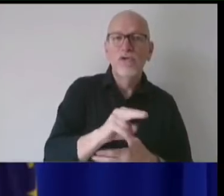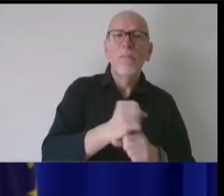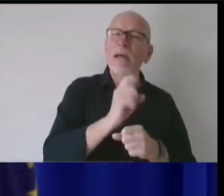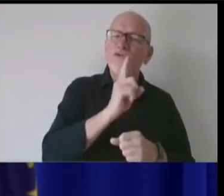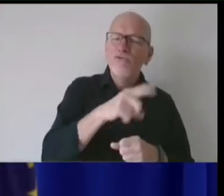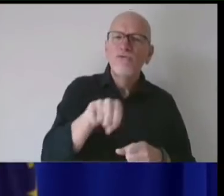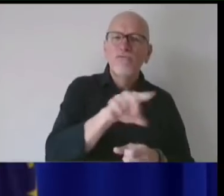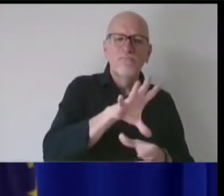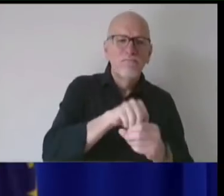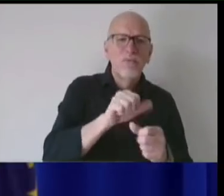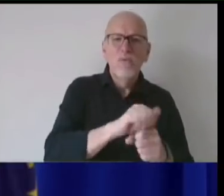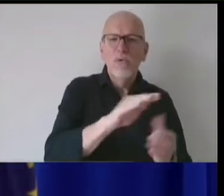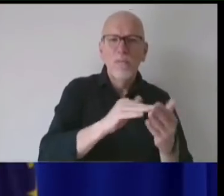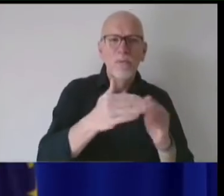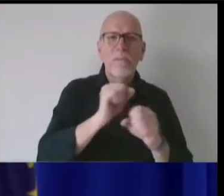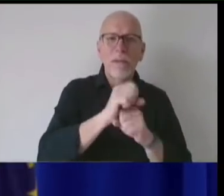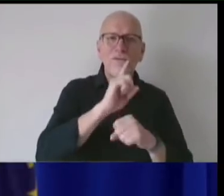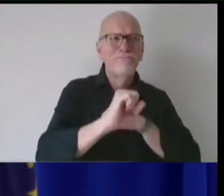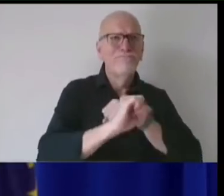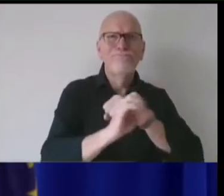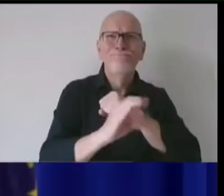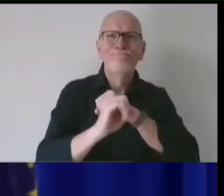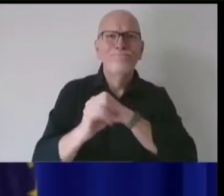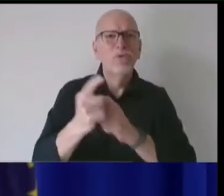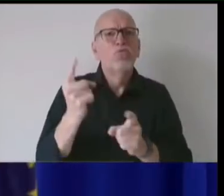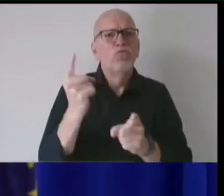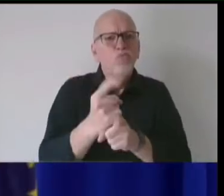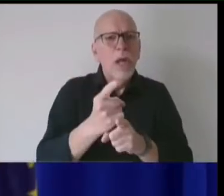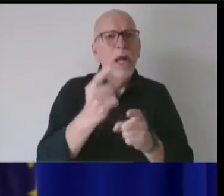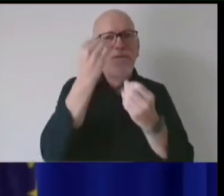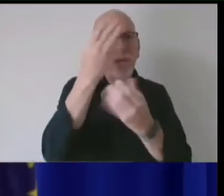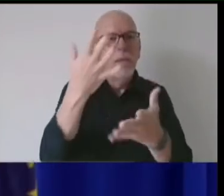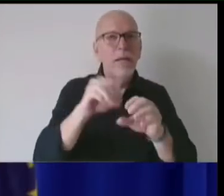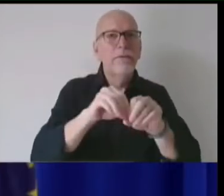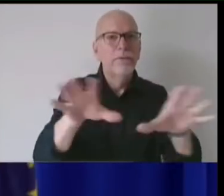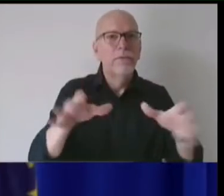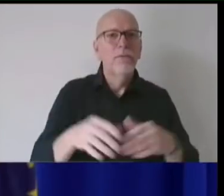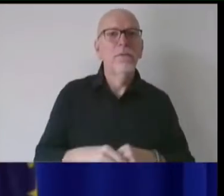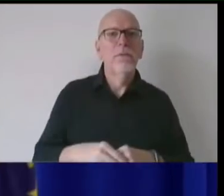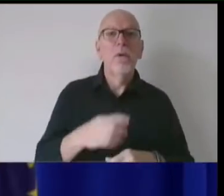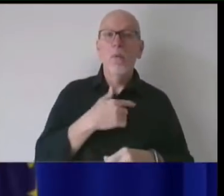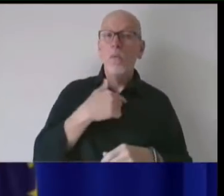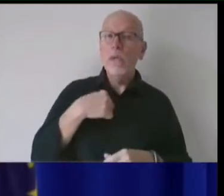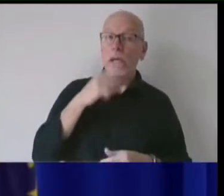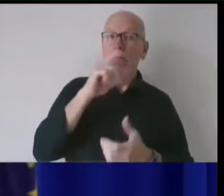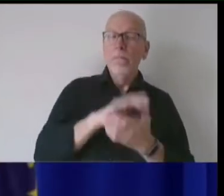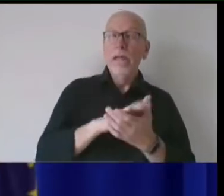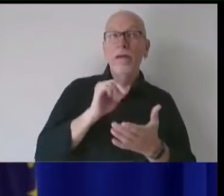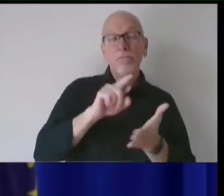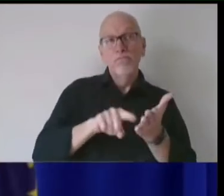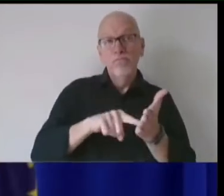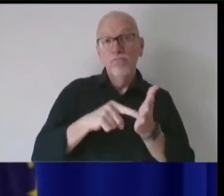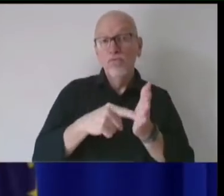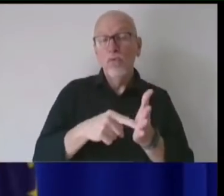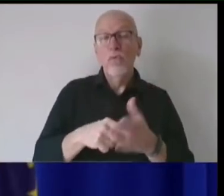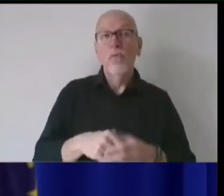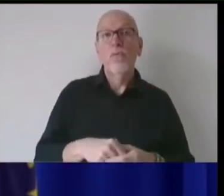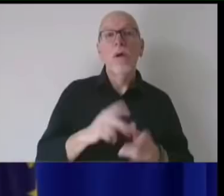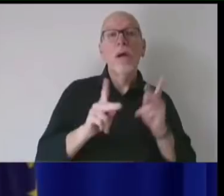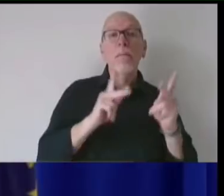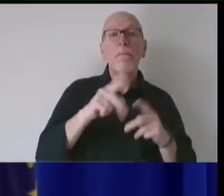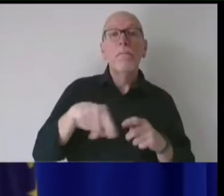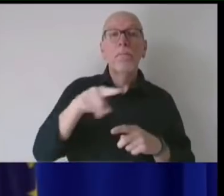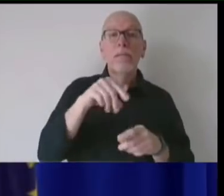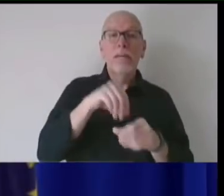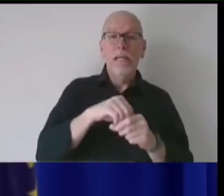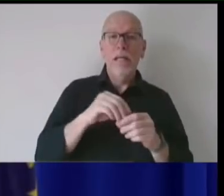their communities to get this accurate messaging out there. We are in belief, and at least the studies have shown us, that individuals within a